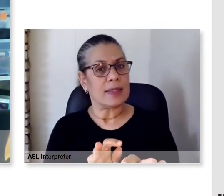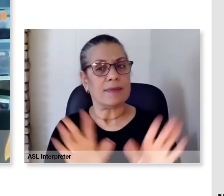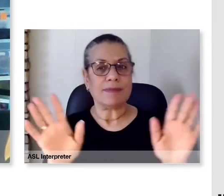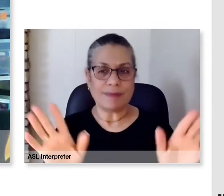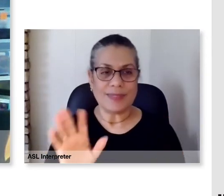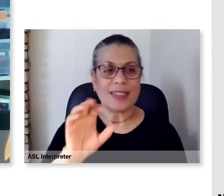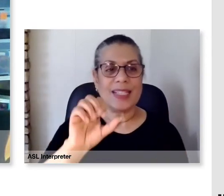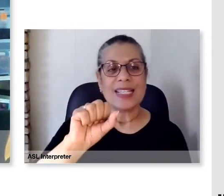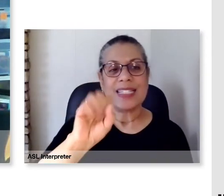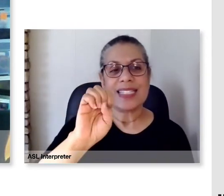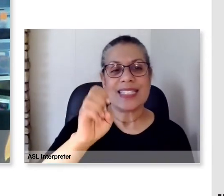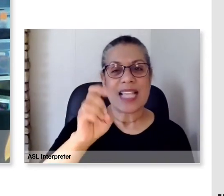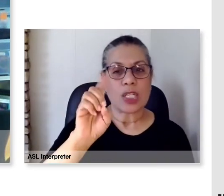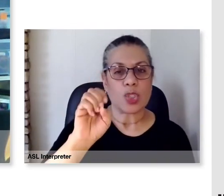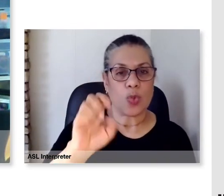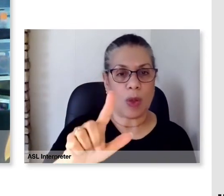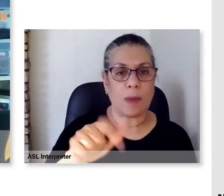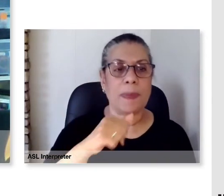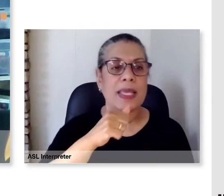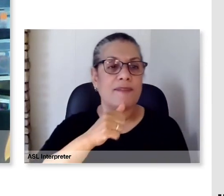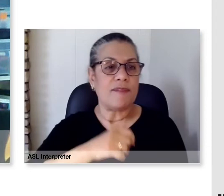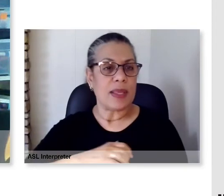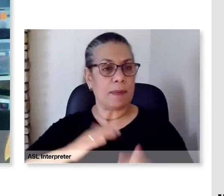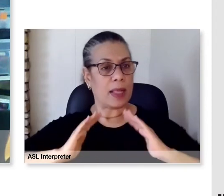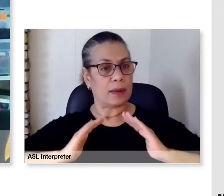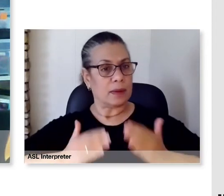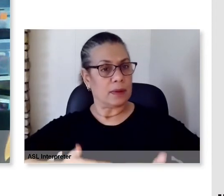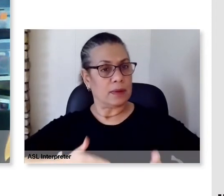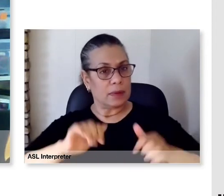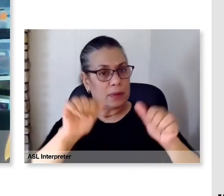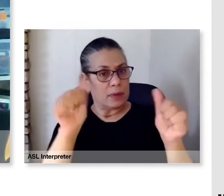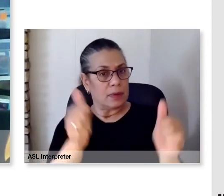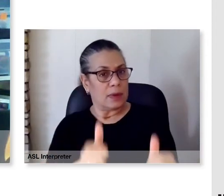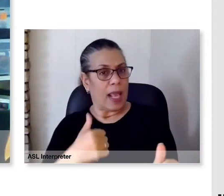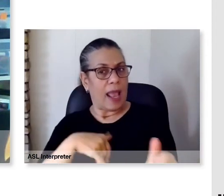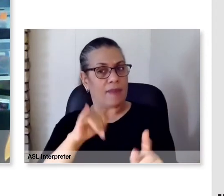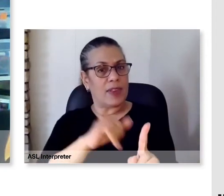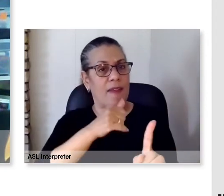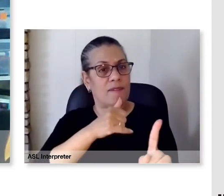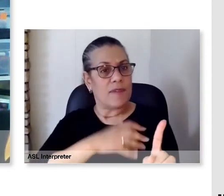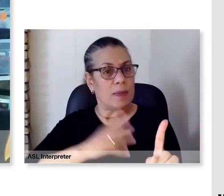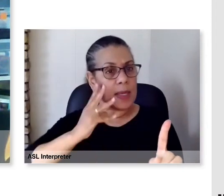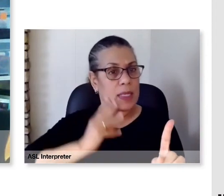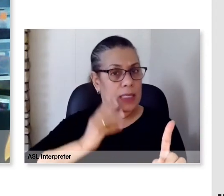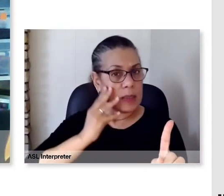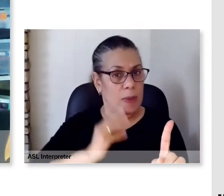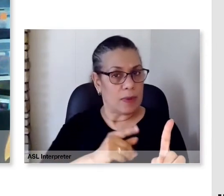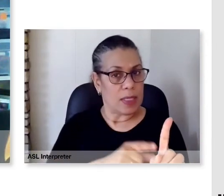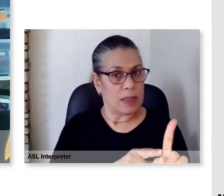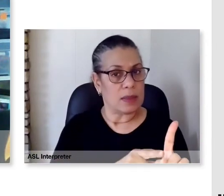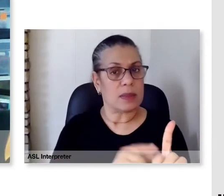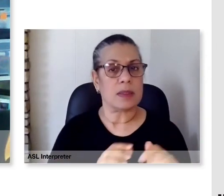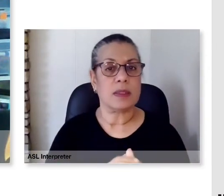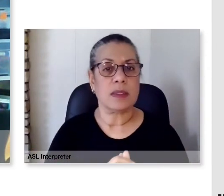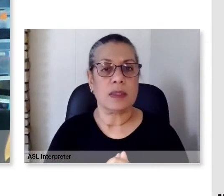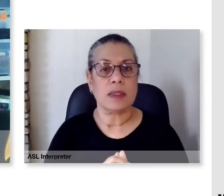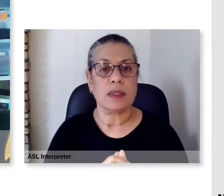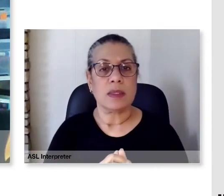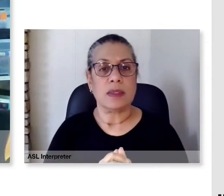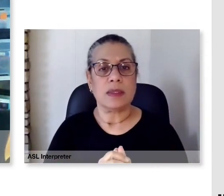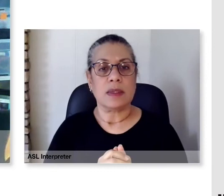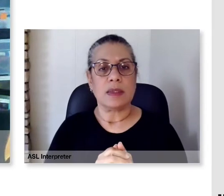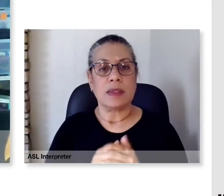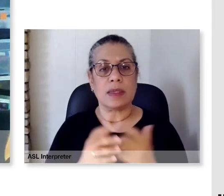female and having a female experience? Obviously, it's been in sort of Western way